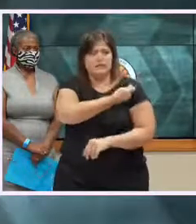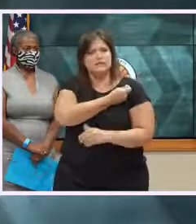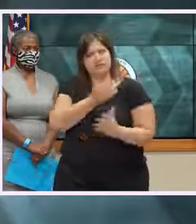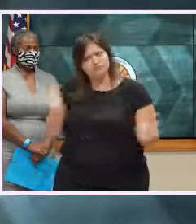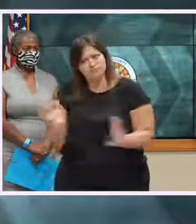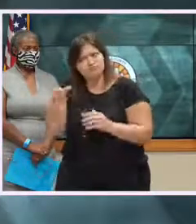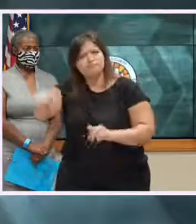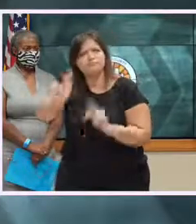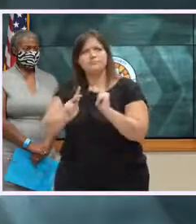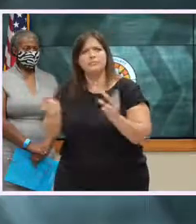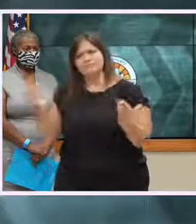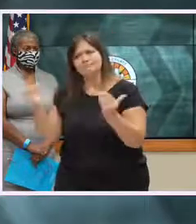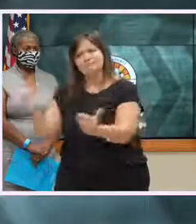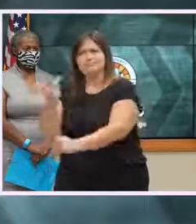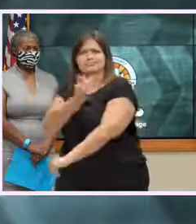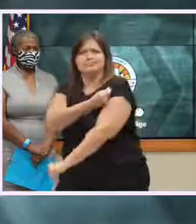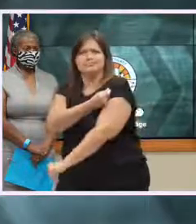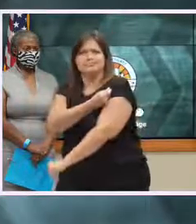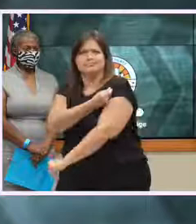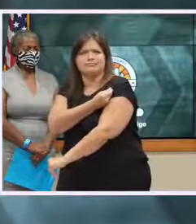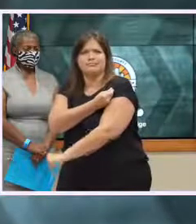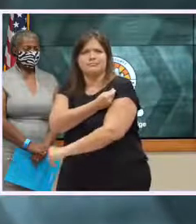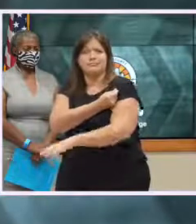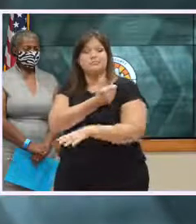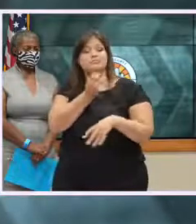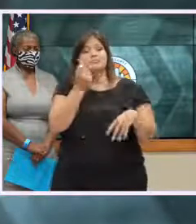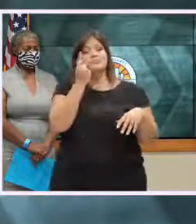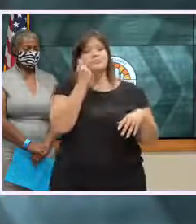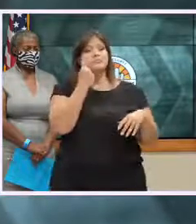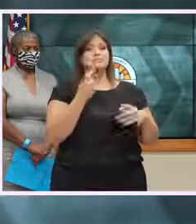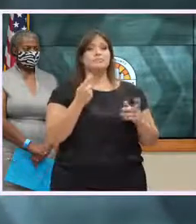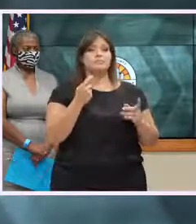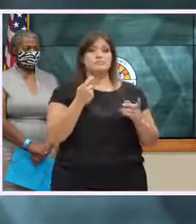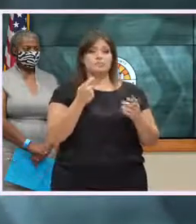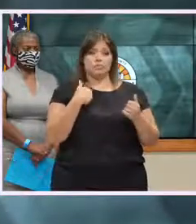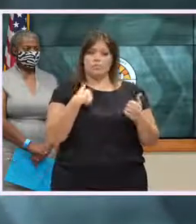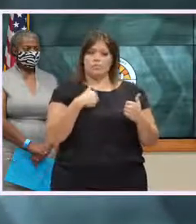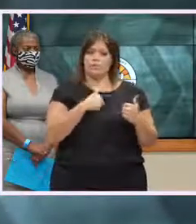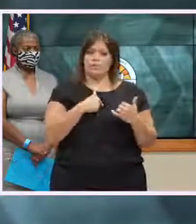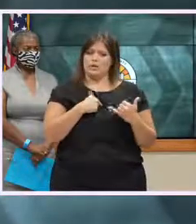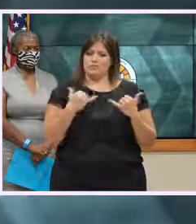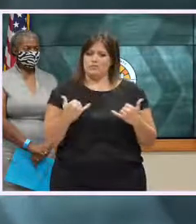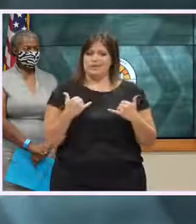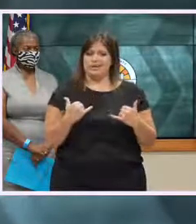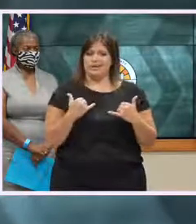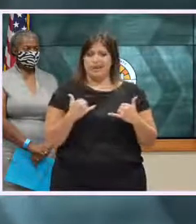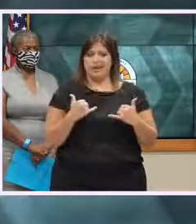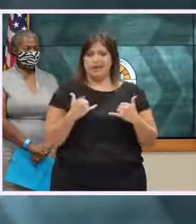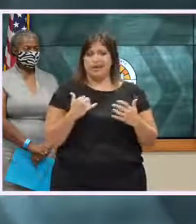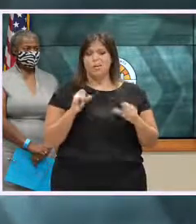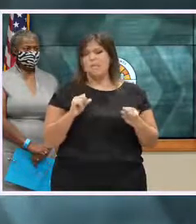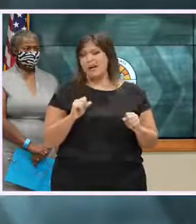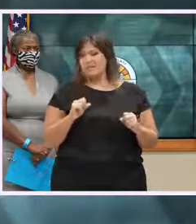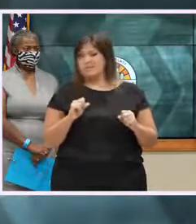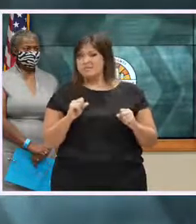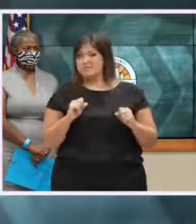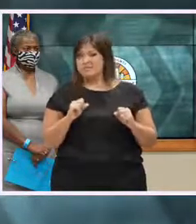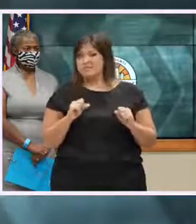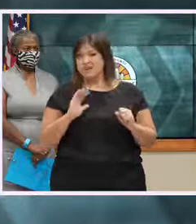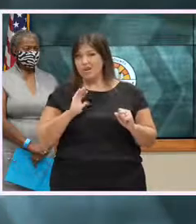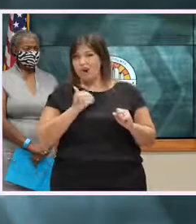Recognize that we're at the beginning of a potentially very dangerous fourth wave of this